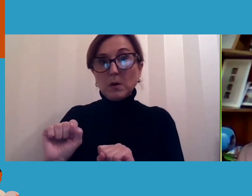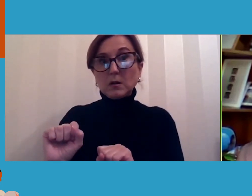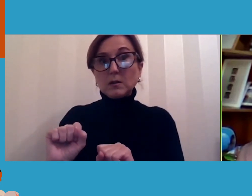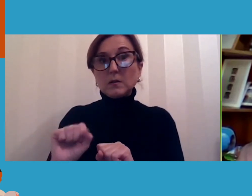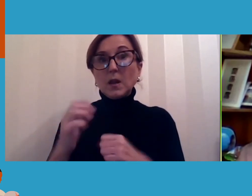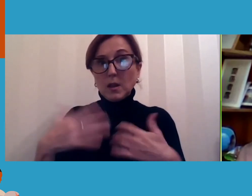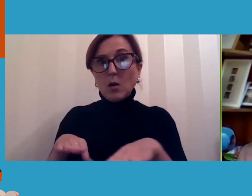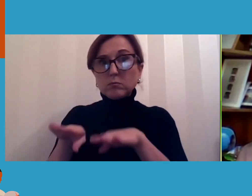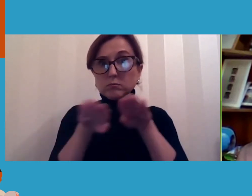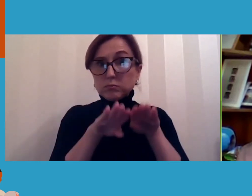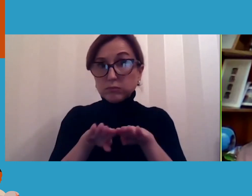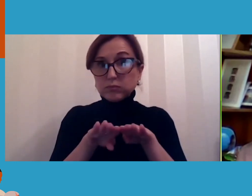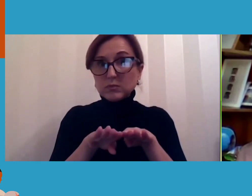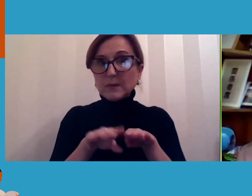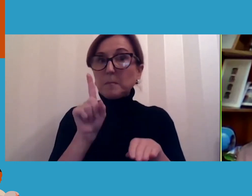But